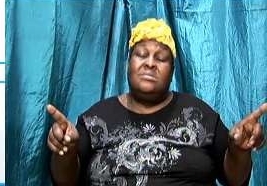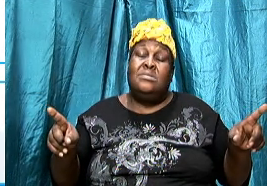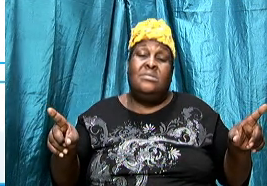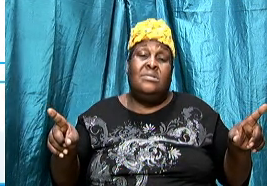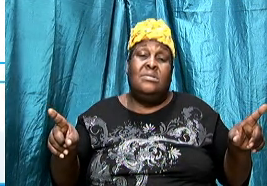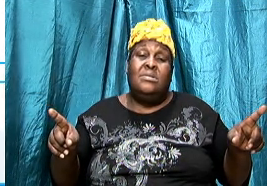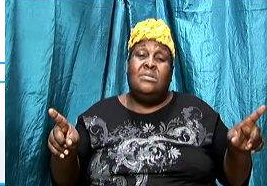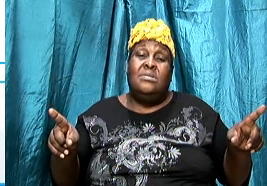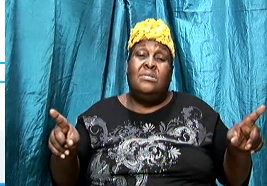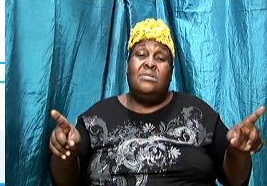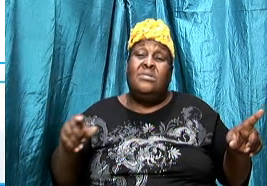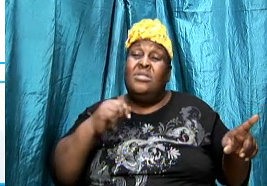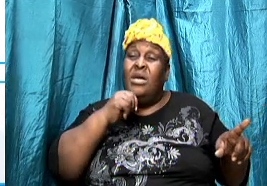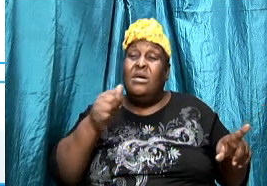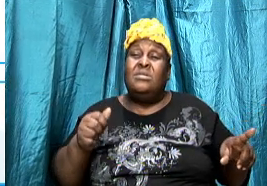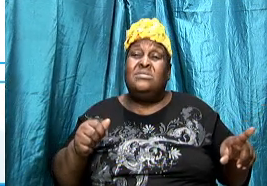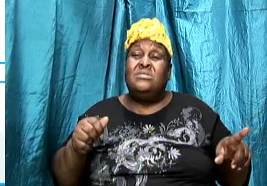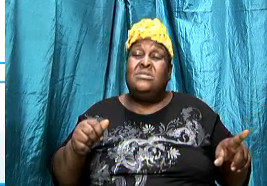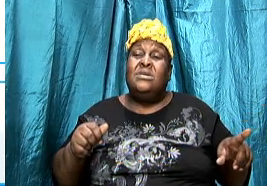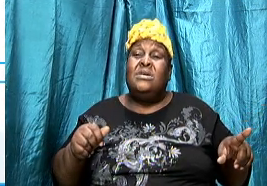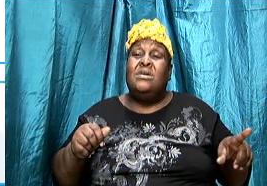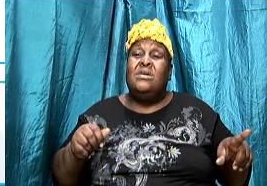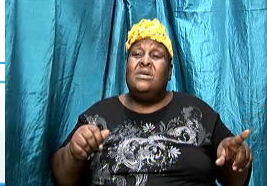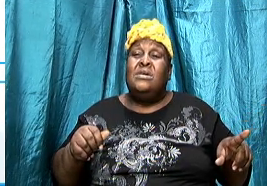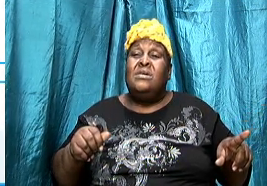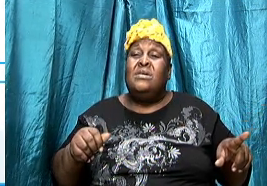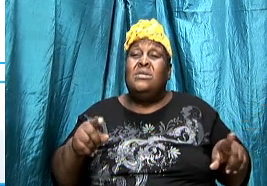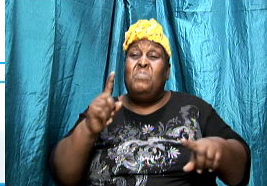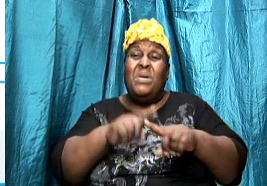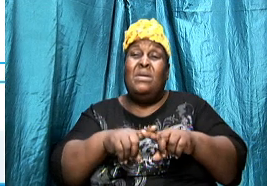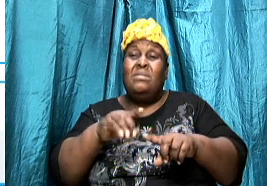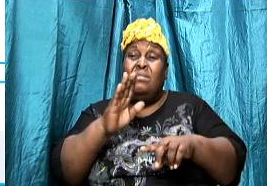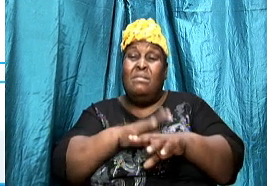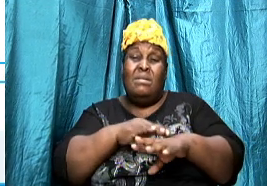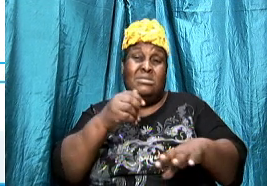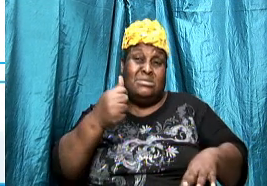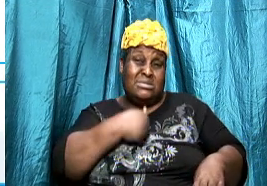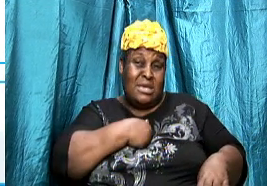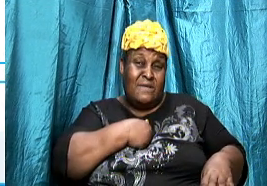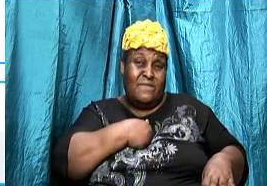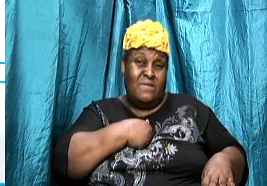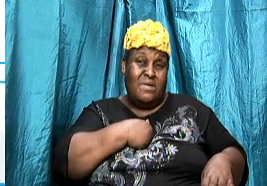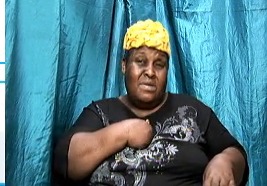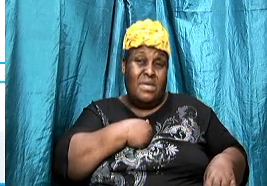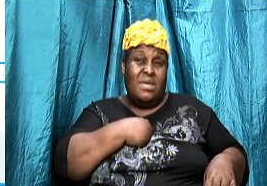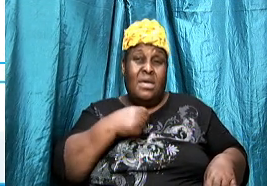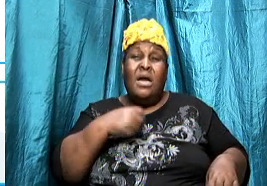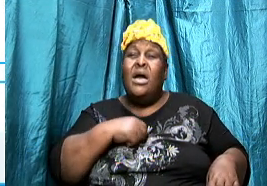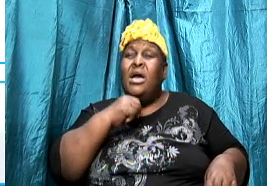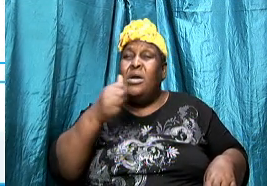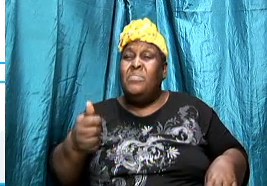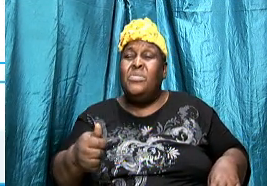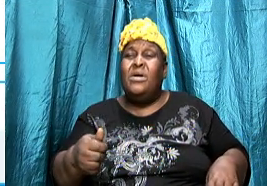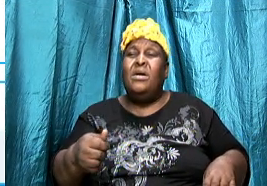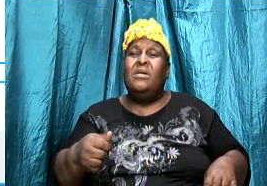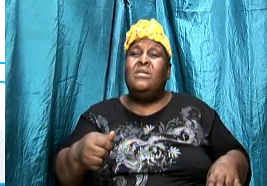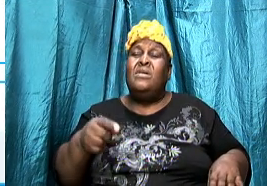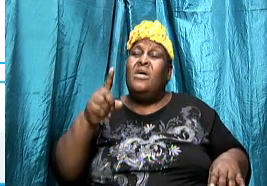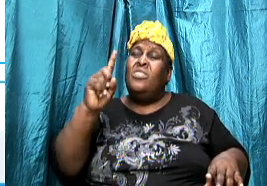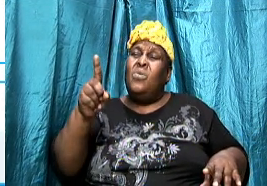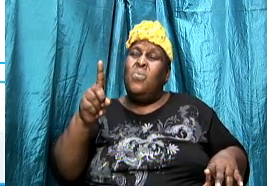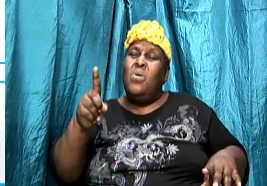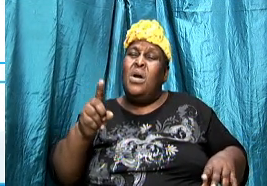I'm not expected to fund myself. I am not expected to be the one to purchase my army fatigue and